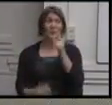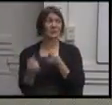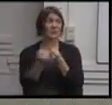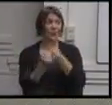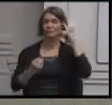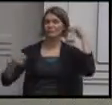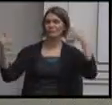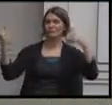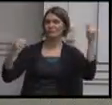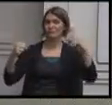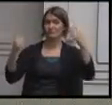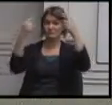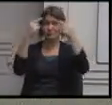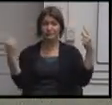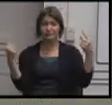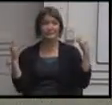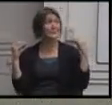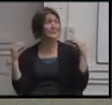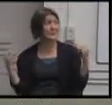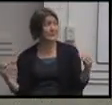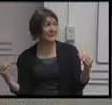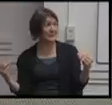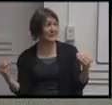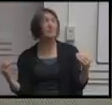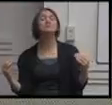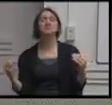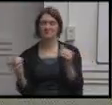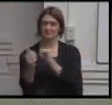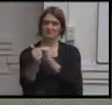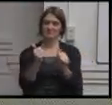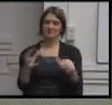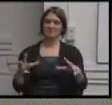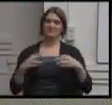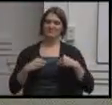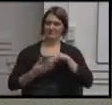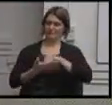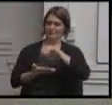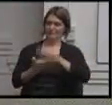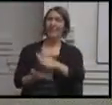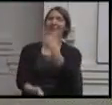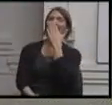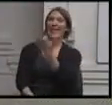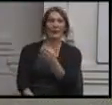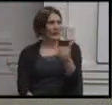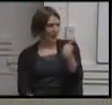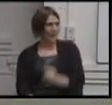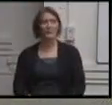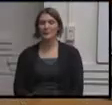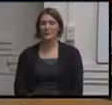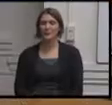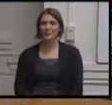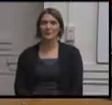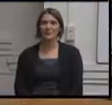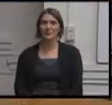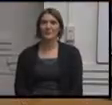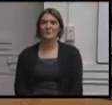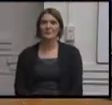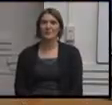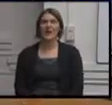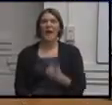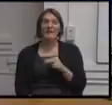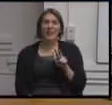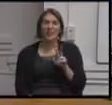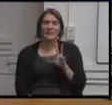aye. Aye. Anybody opposed or abstaining? That carries 5-0. Next. Thank you very much. Thank you. Just 37